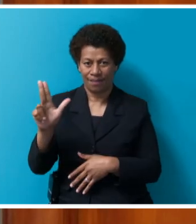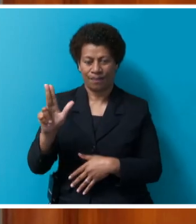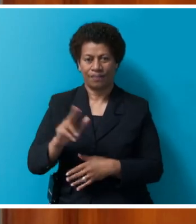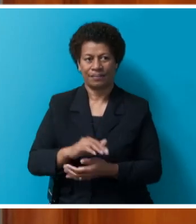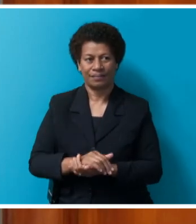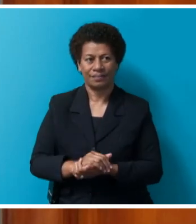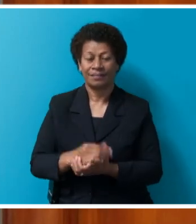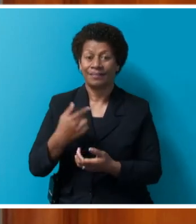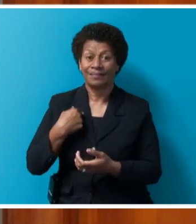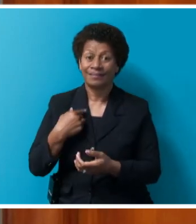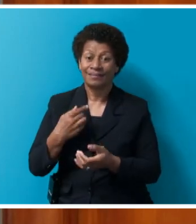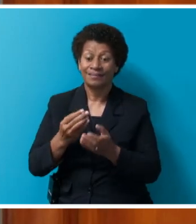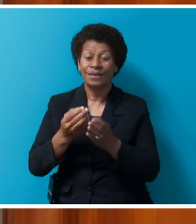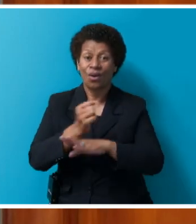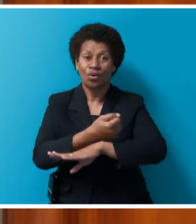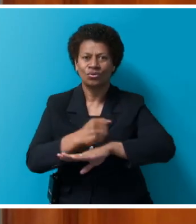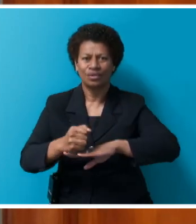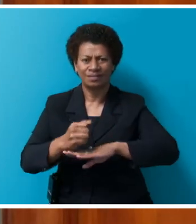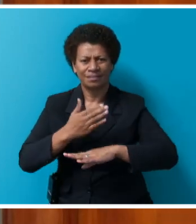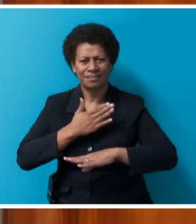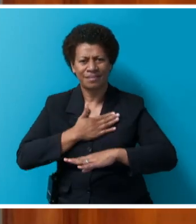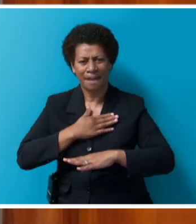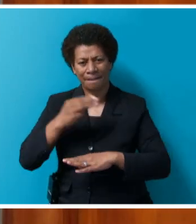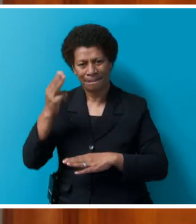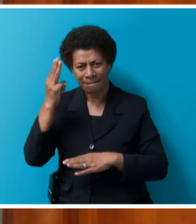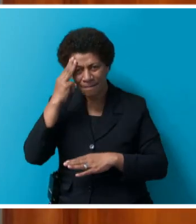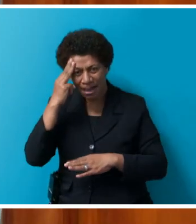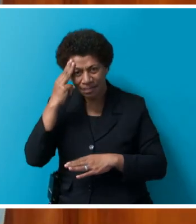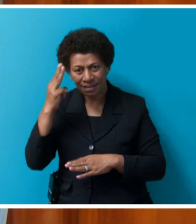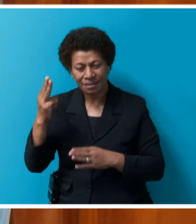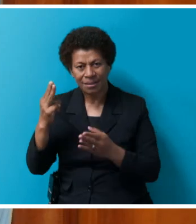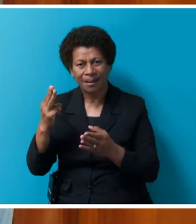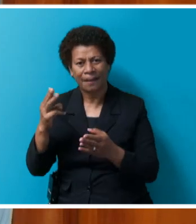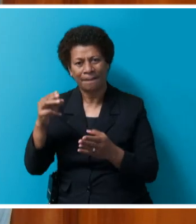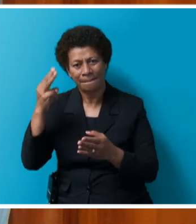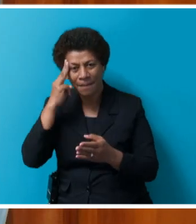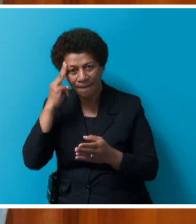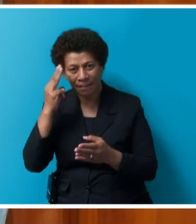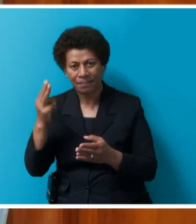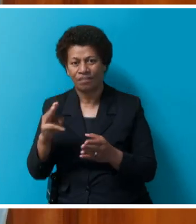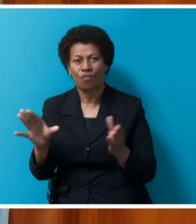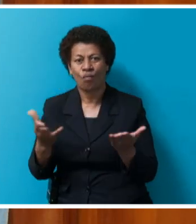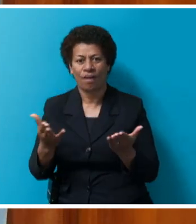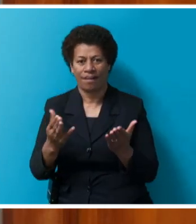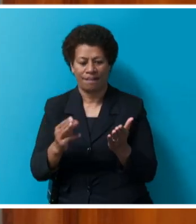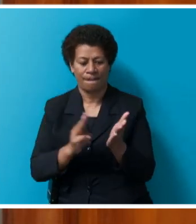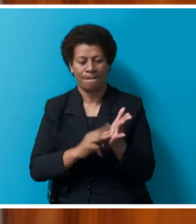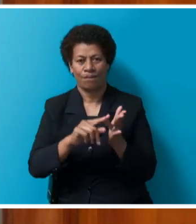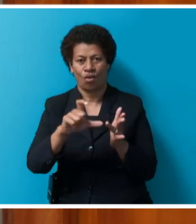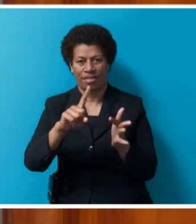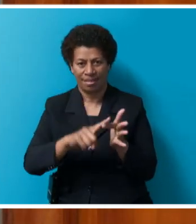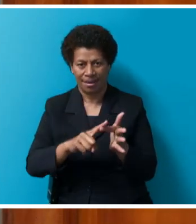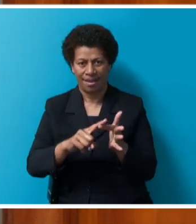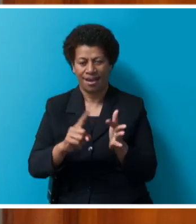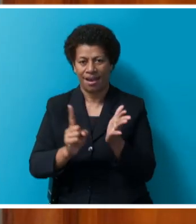blessed ocean is my maternal grandmother, Anaseni Lupevagaloloma, from Nassau, Morde in Laos. Her mother,